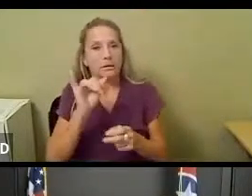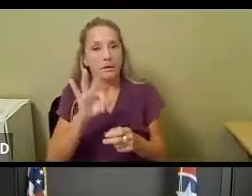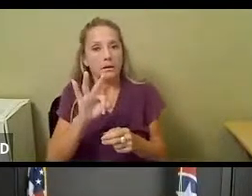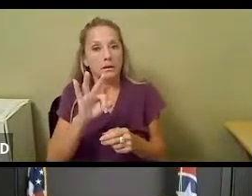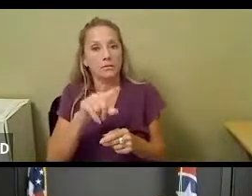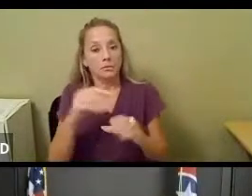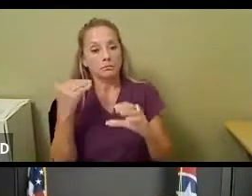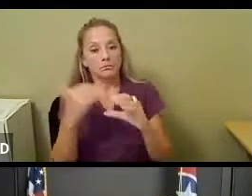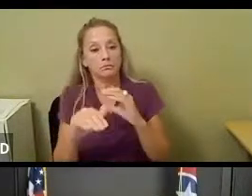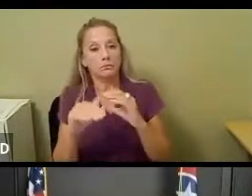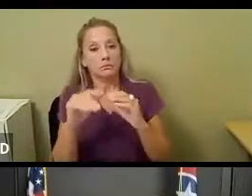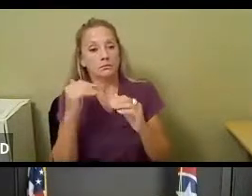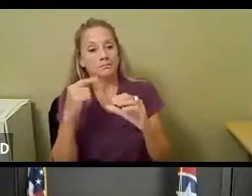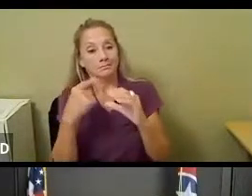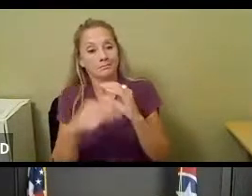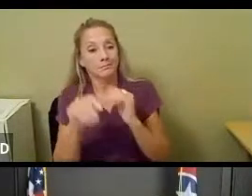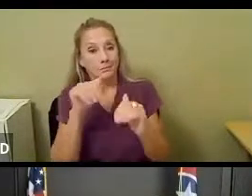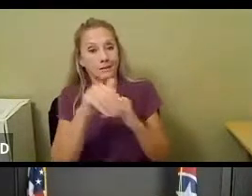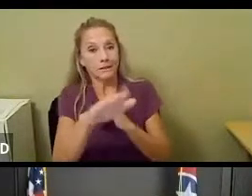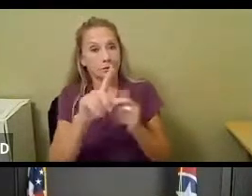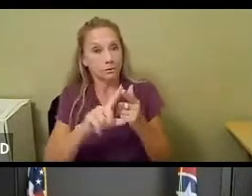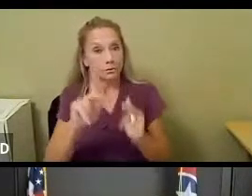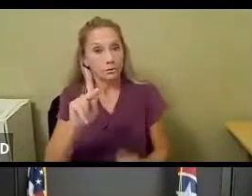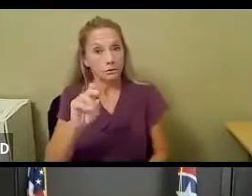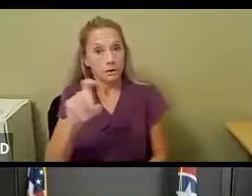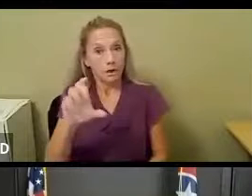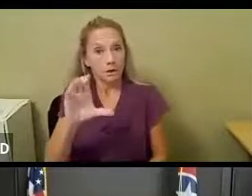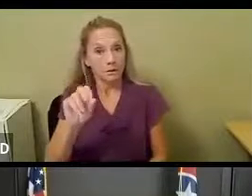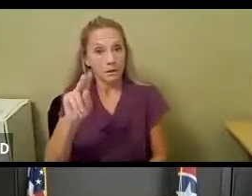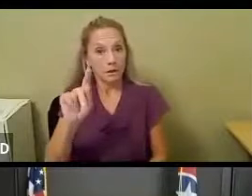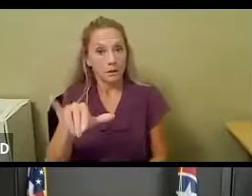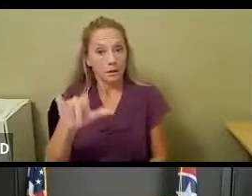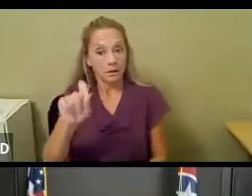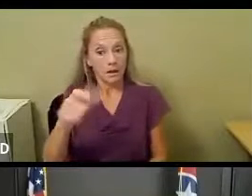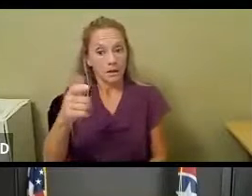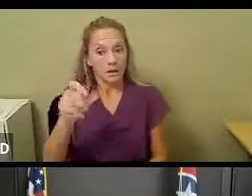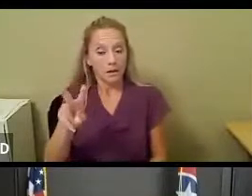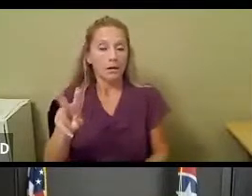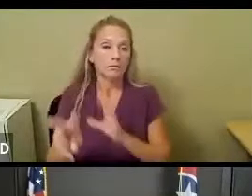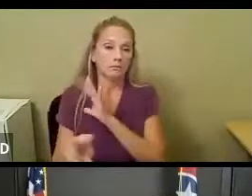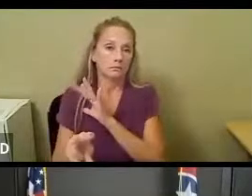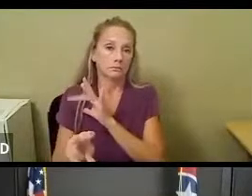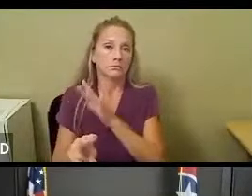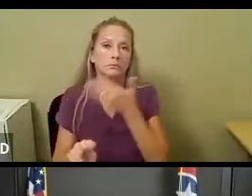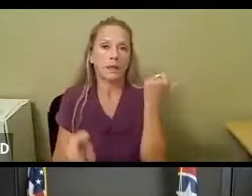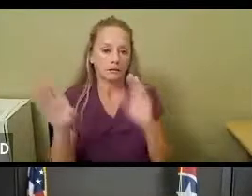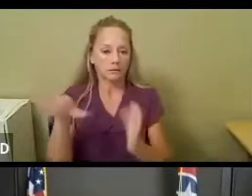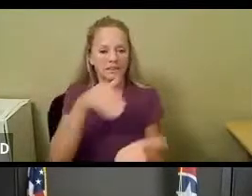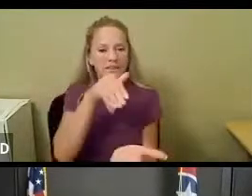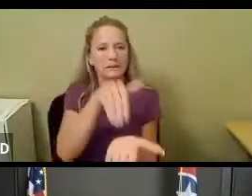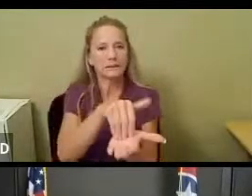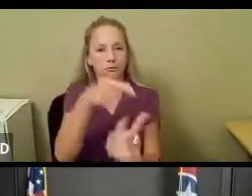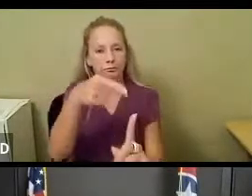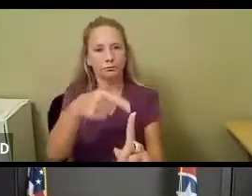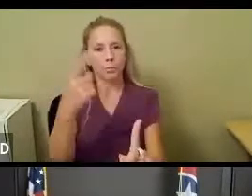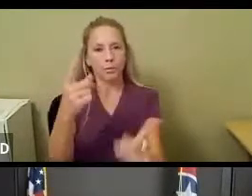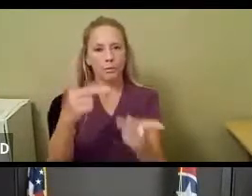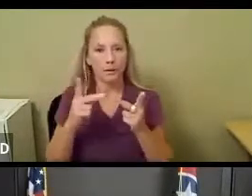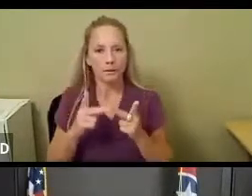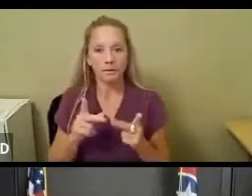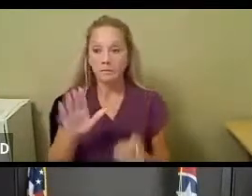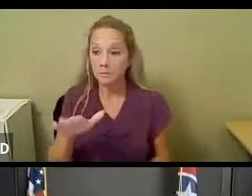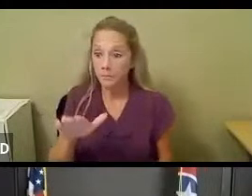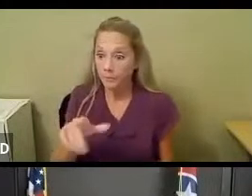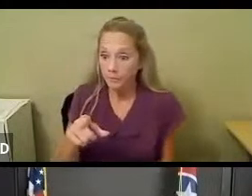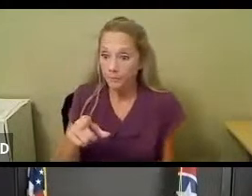Knox County, that would be wonderful. So that's point number one. Dr. Gocher, can I make a quick comment on that? Yeah. I think for